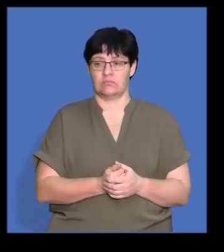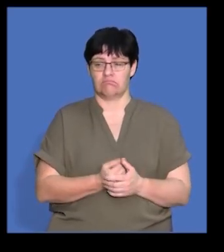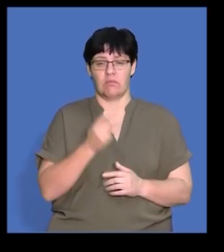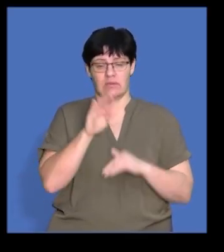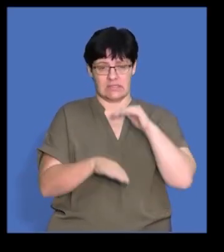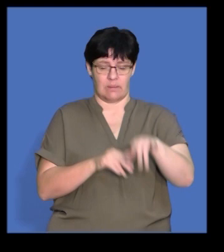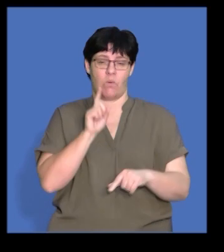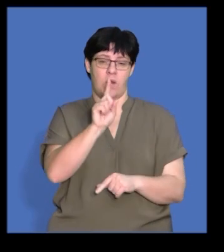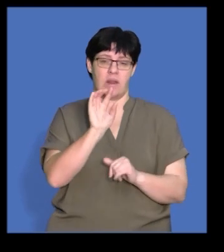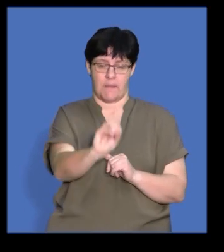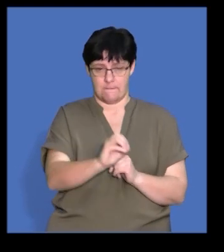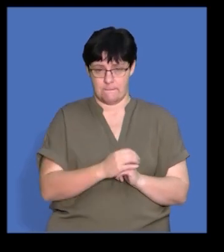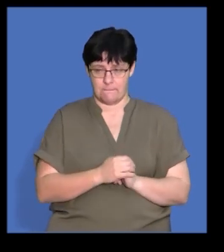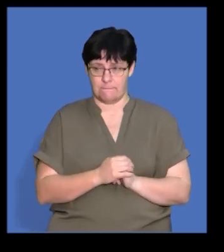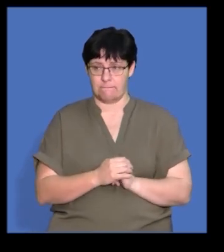step.